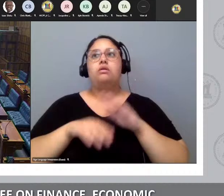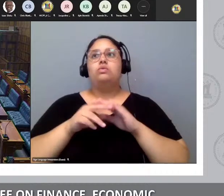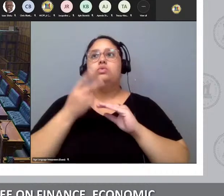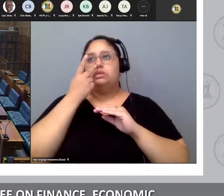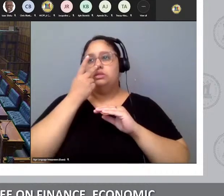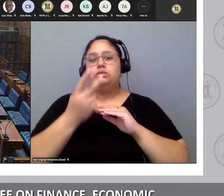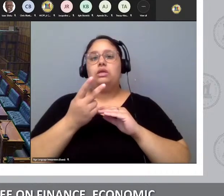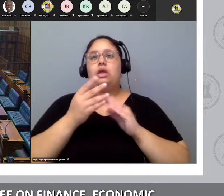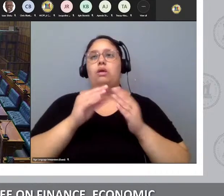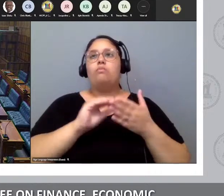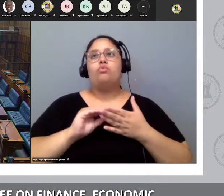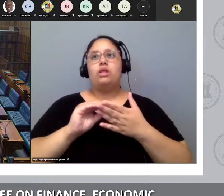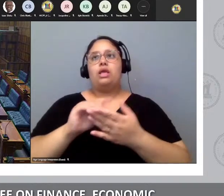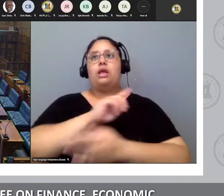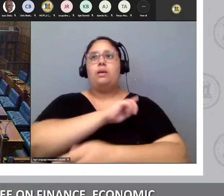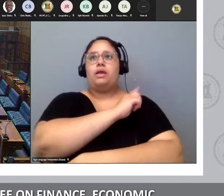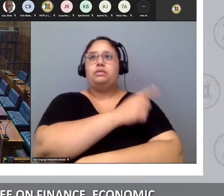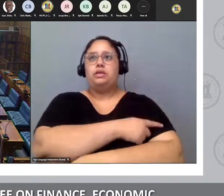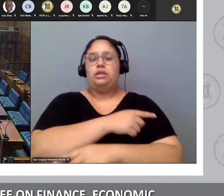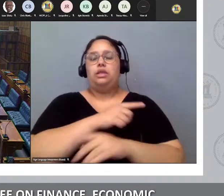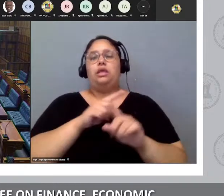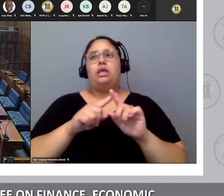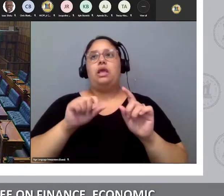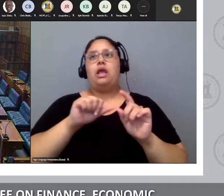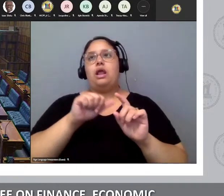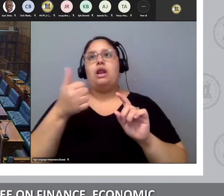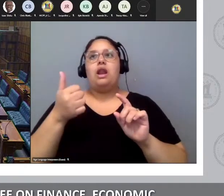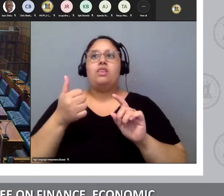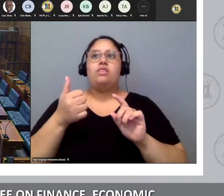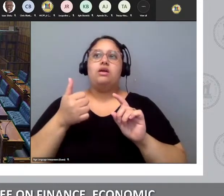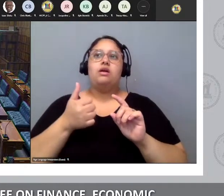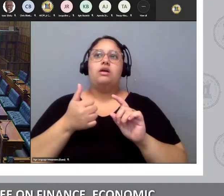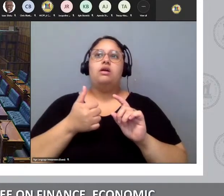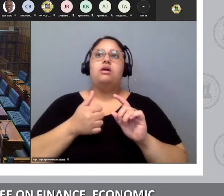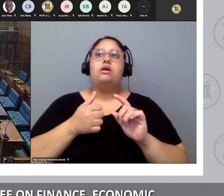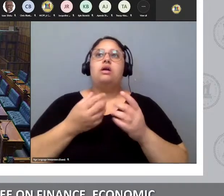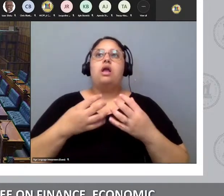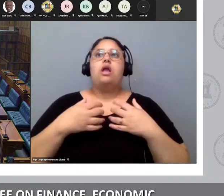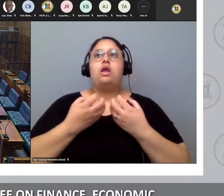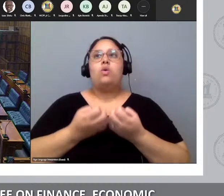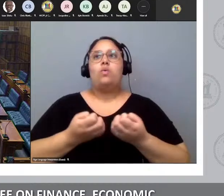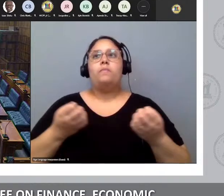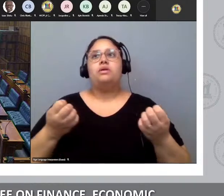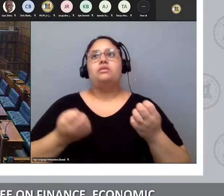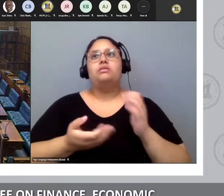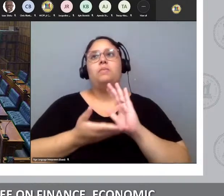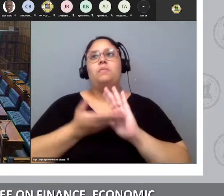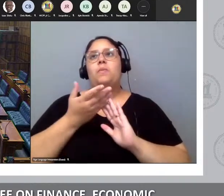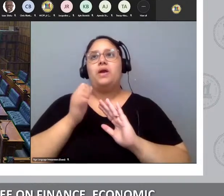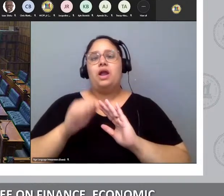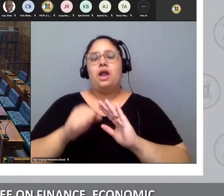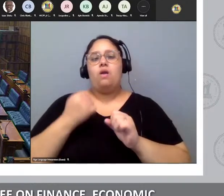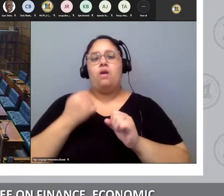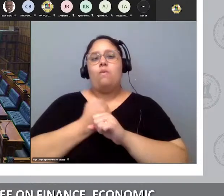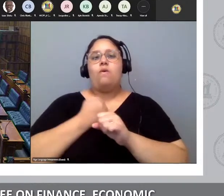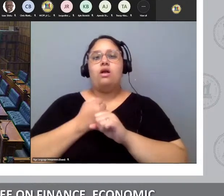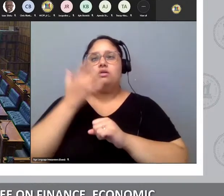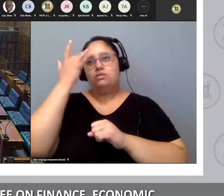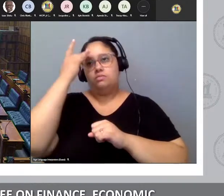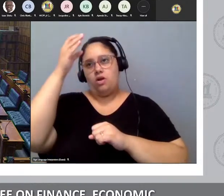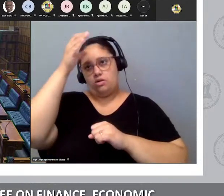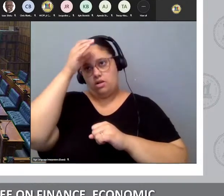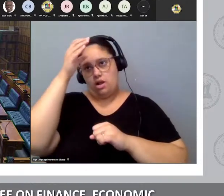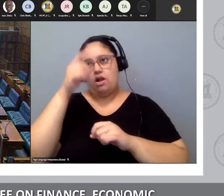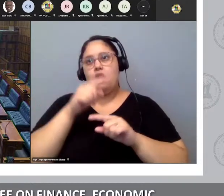capacity bring in more another game uh get the equipment up um work smarter and